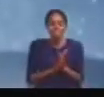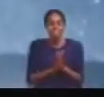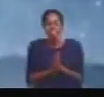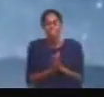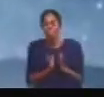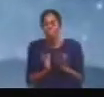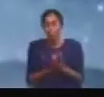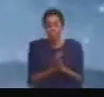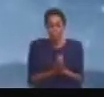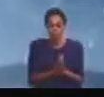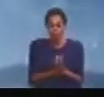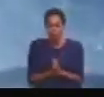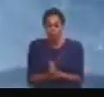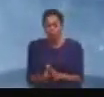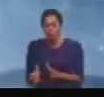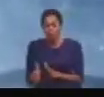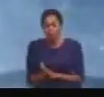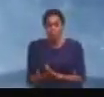praise.